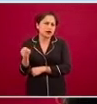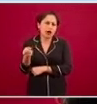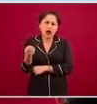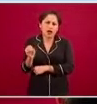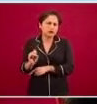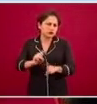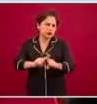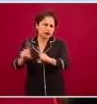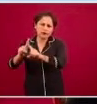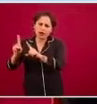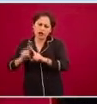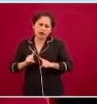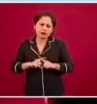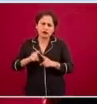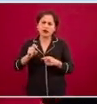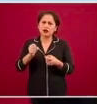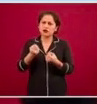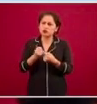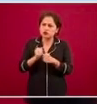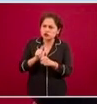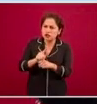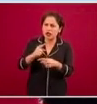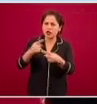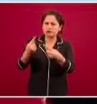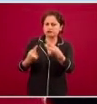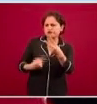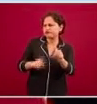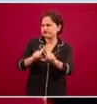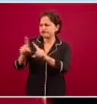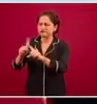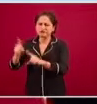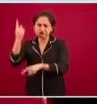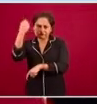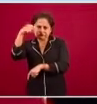a poll. Polls are